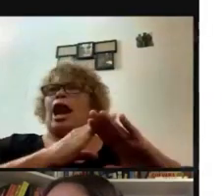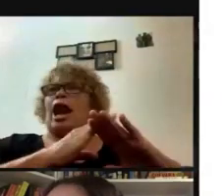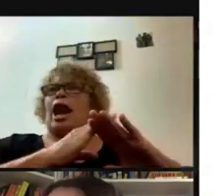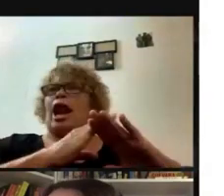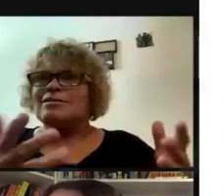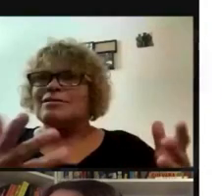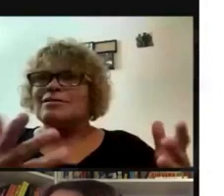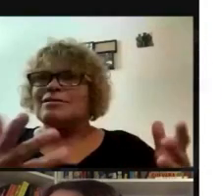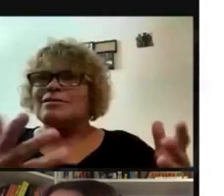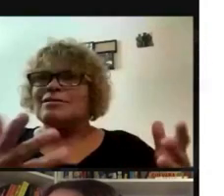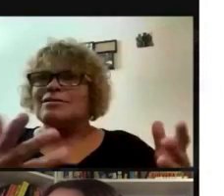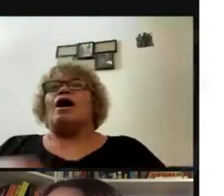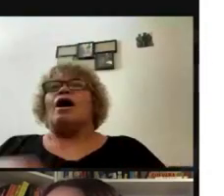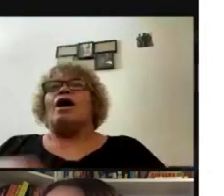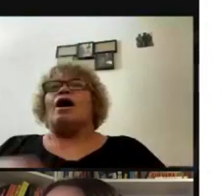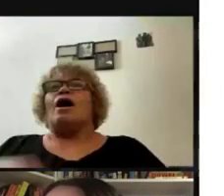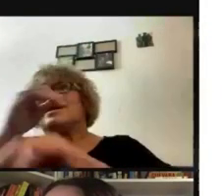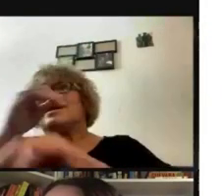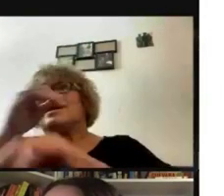institution.